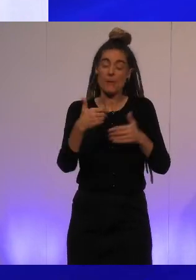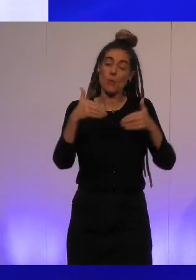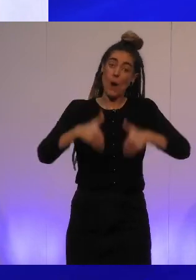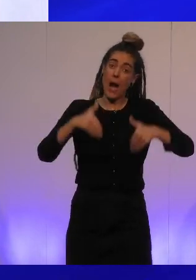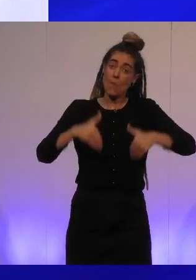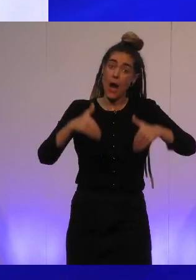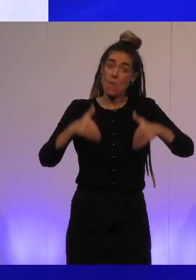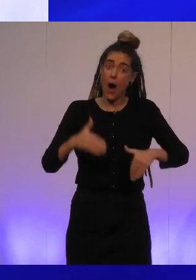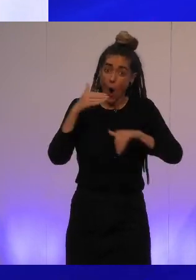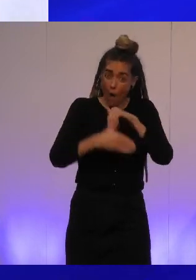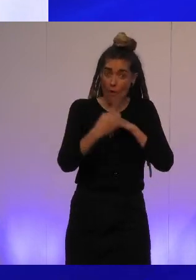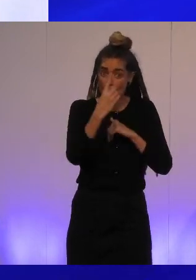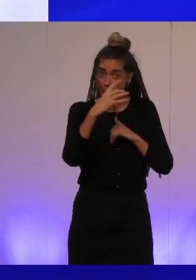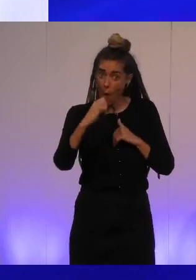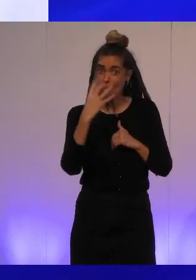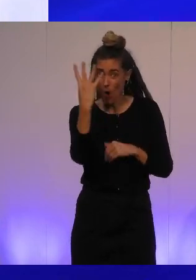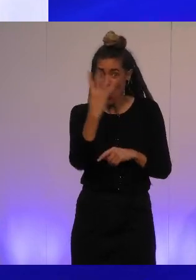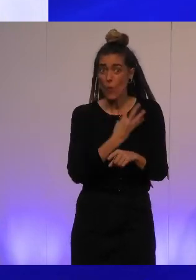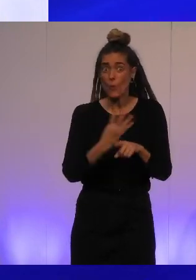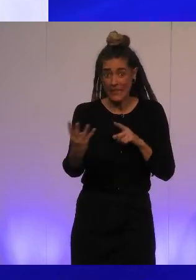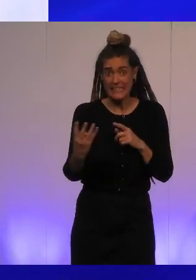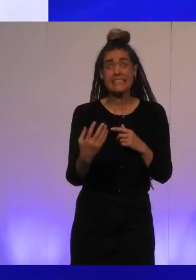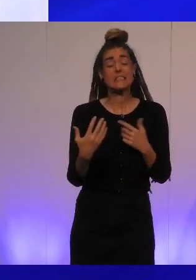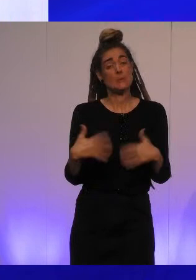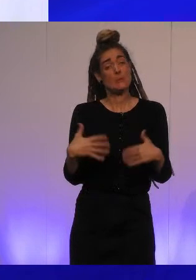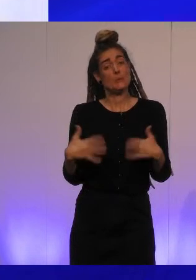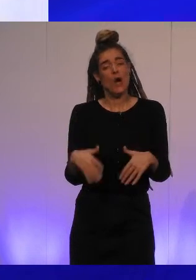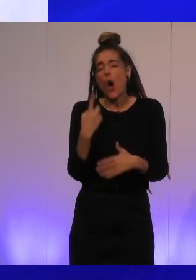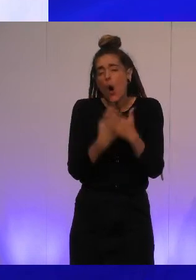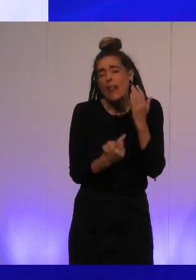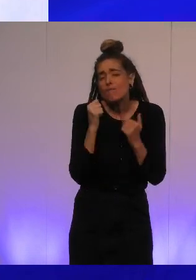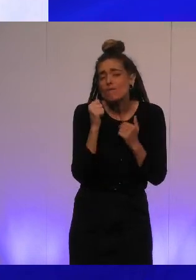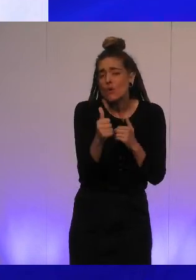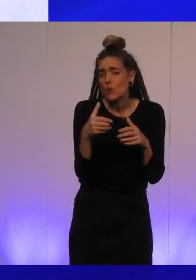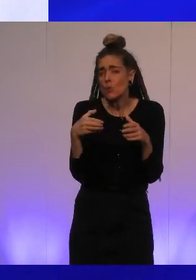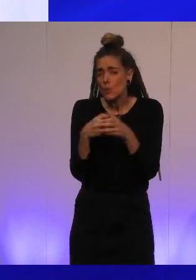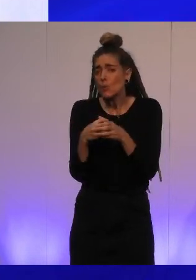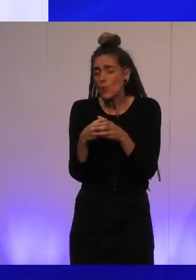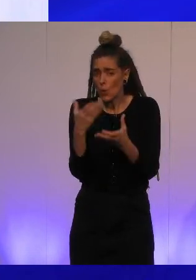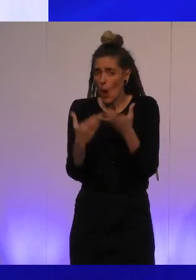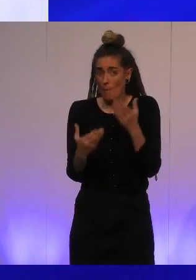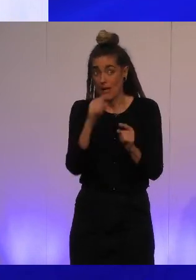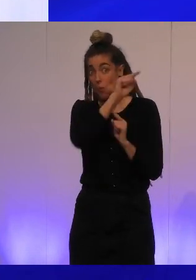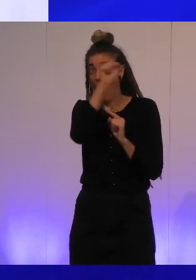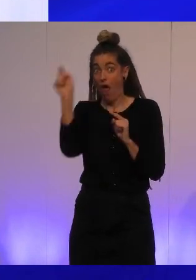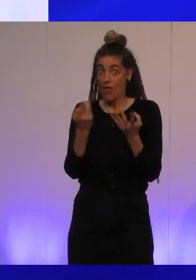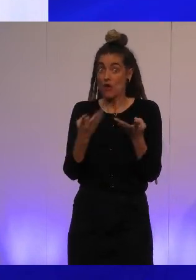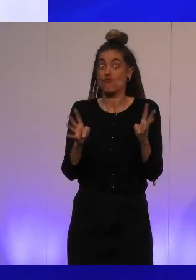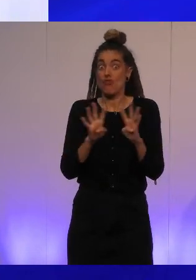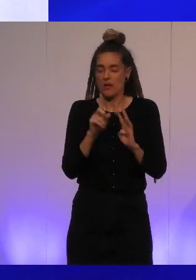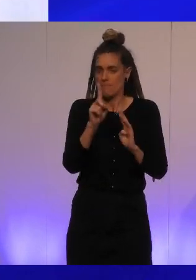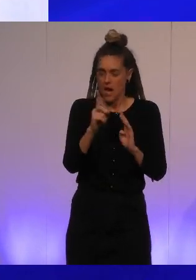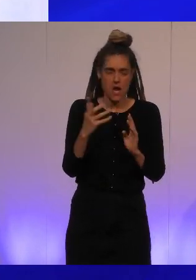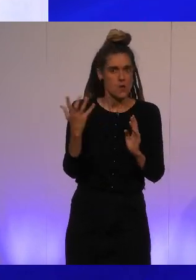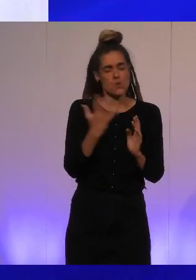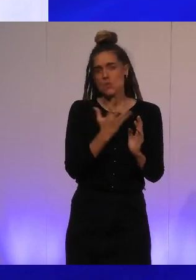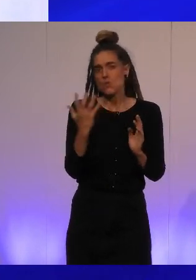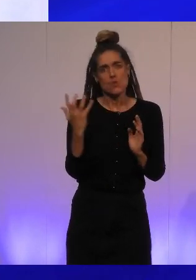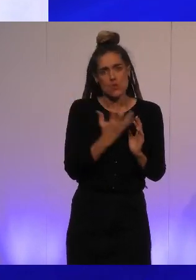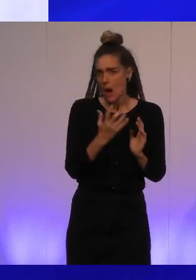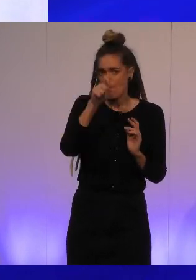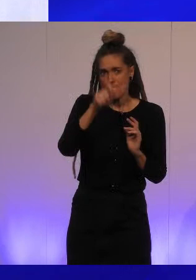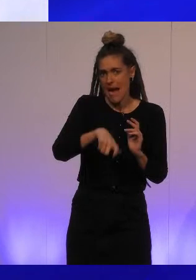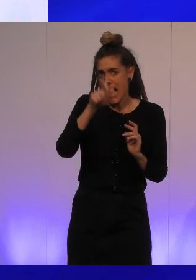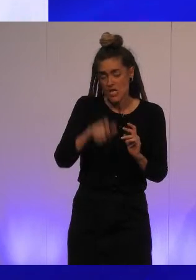weeks. Small numbers, I'm pleased to say, at Chesterfield Royal compared to others, but even so, as a patient,